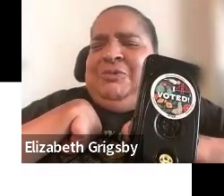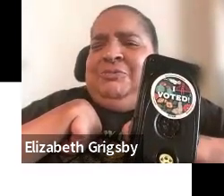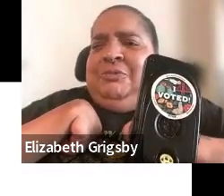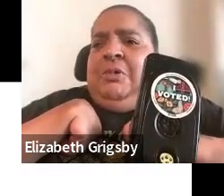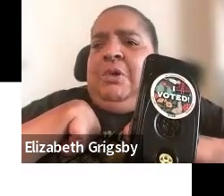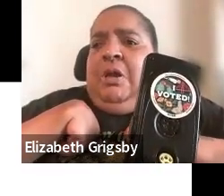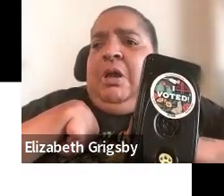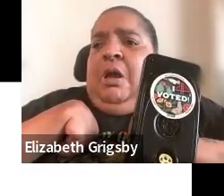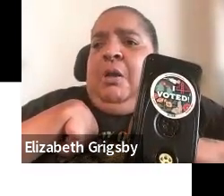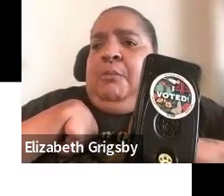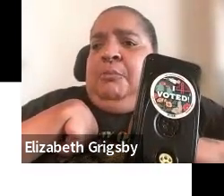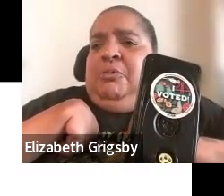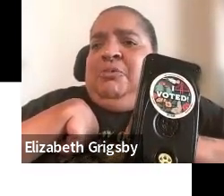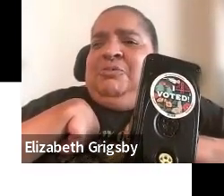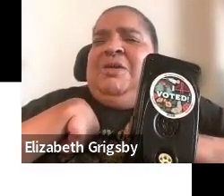resources.